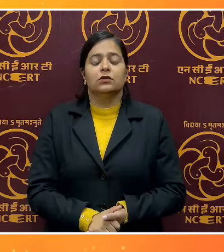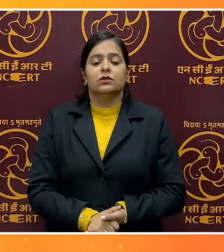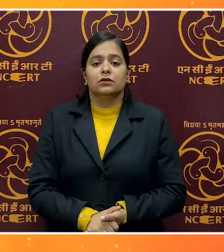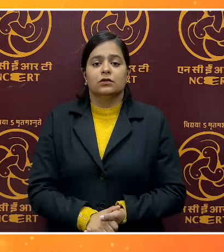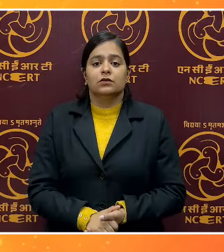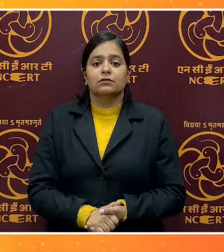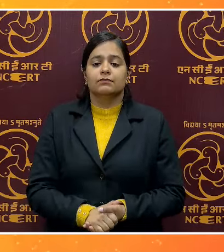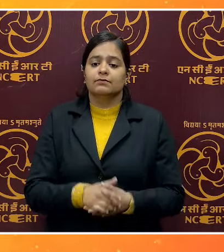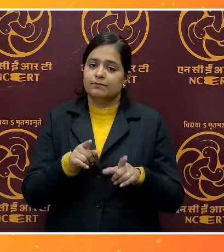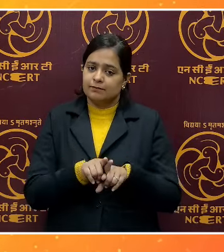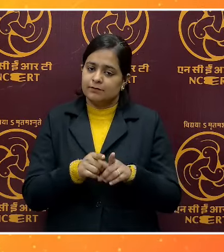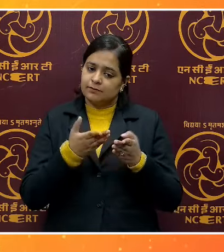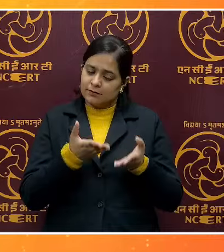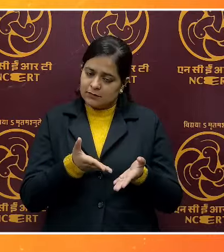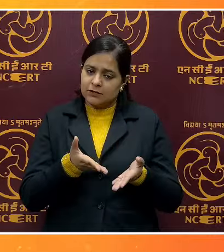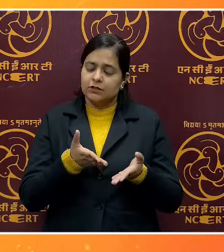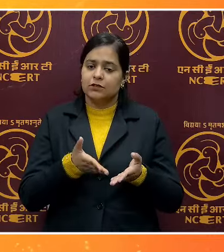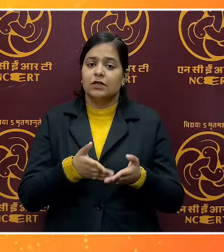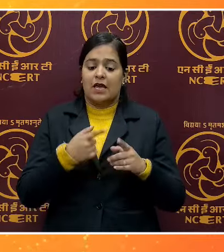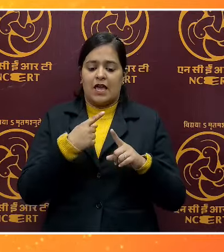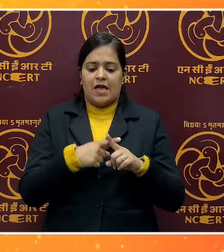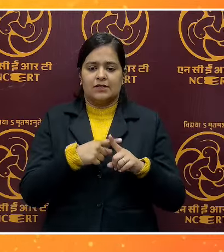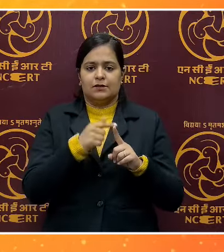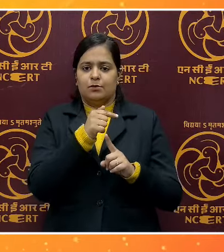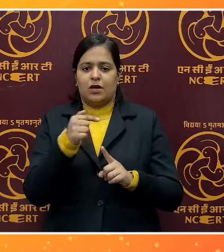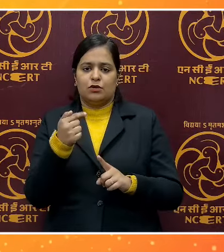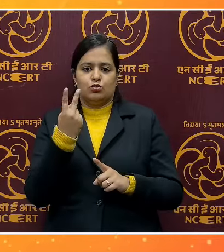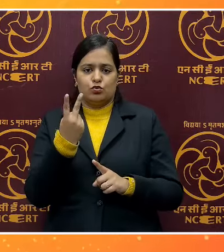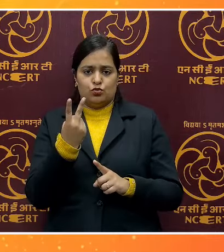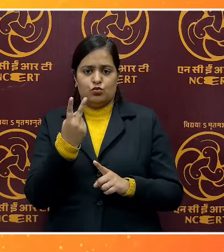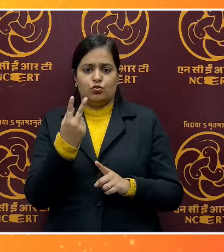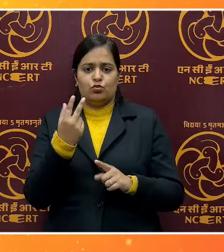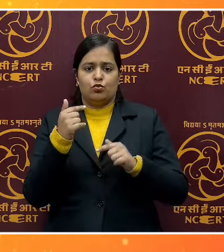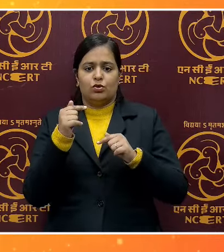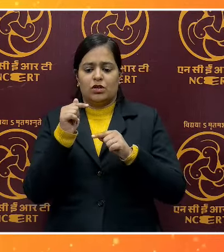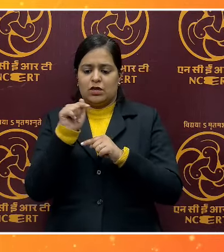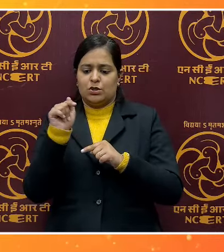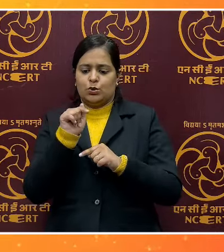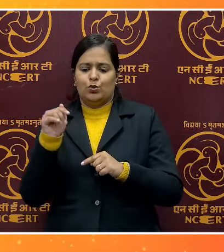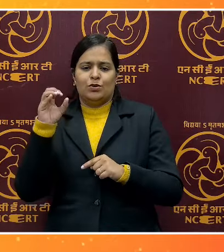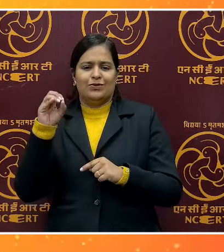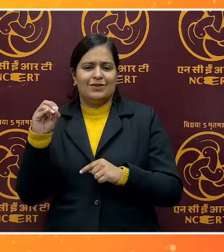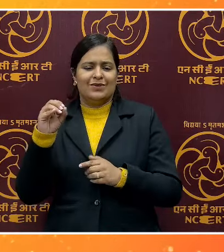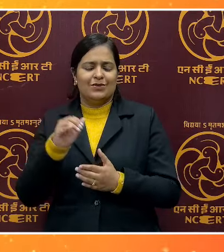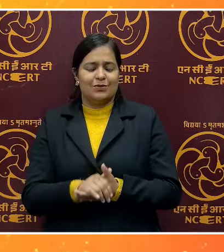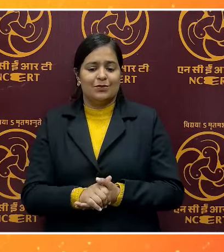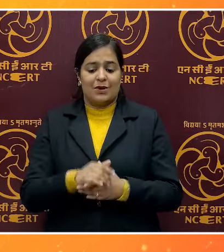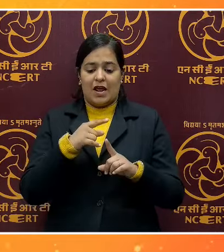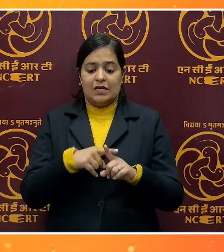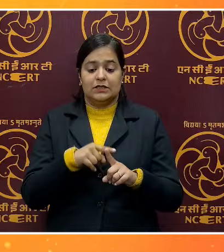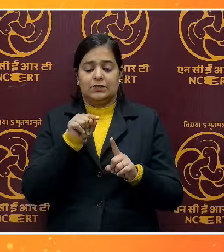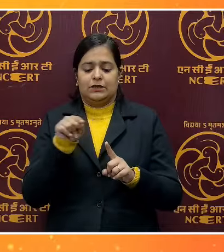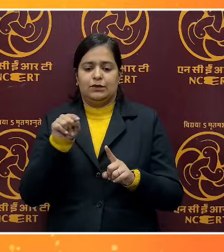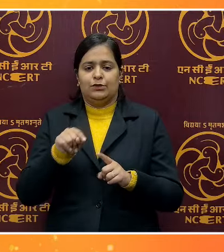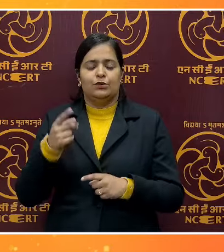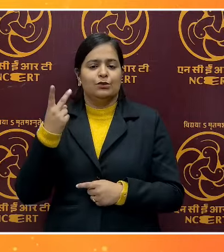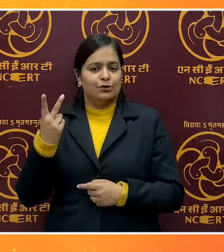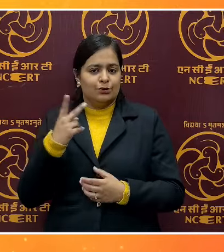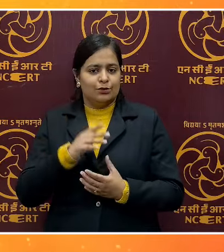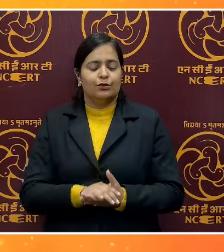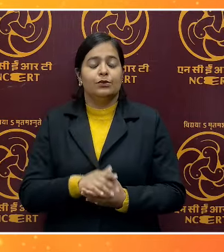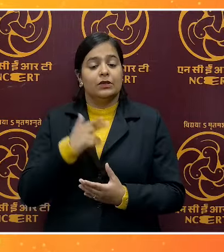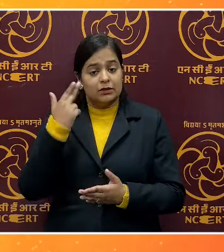So, in this case x minus 2 will be equal to 0, then x will be 2. That is why here nickel